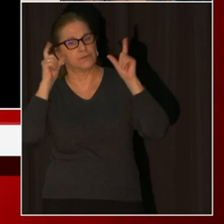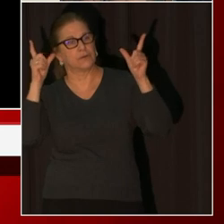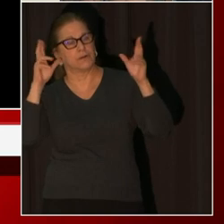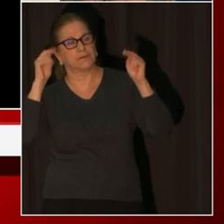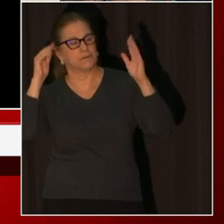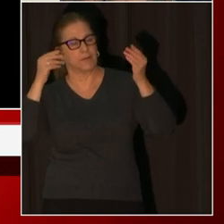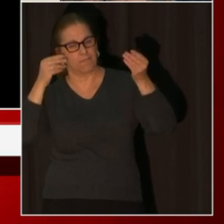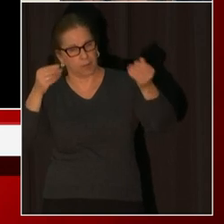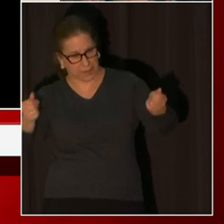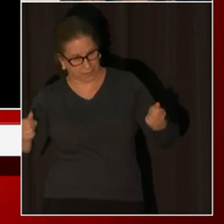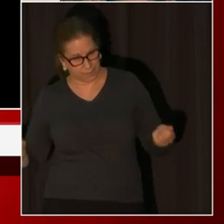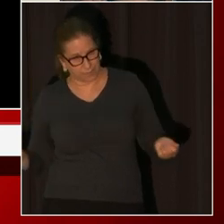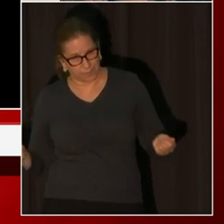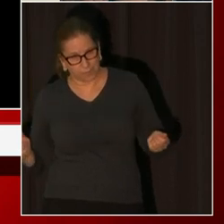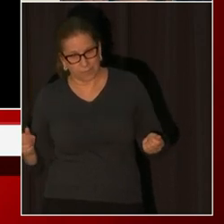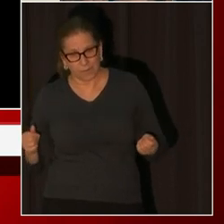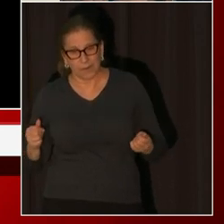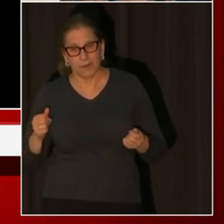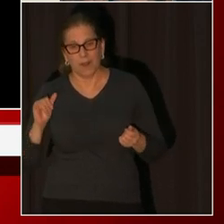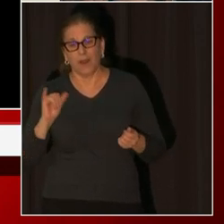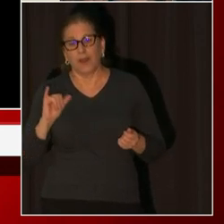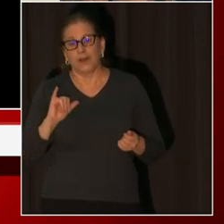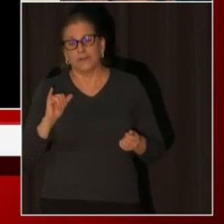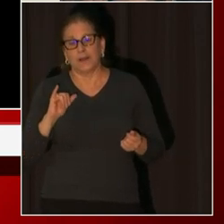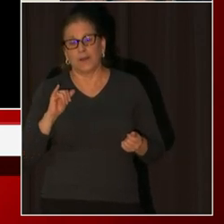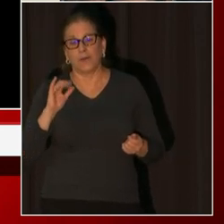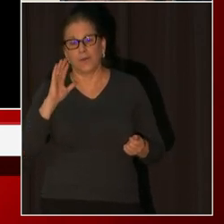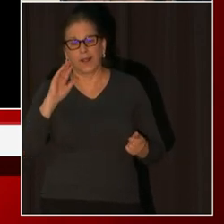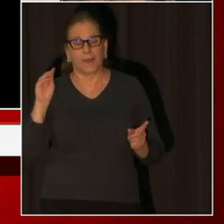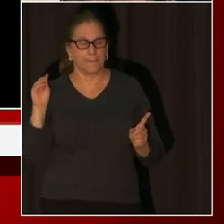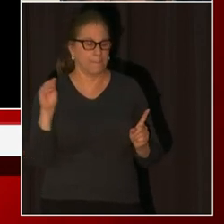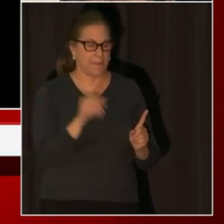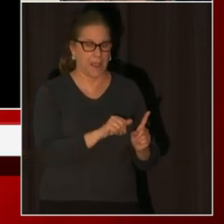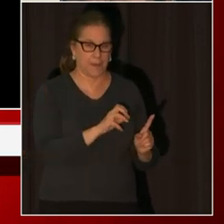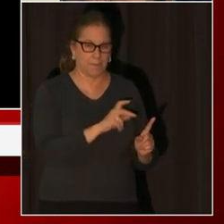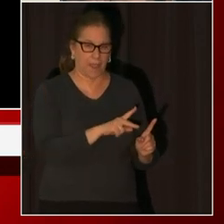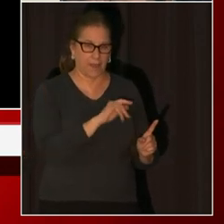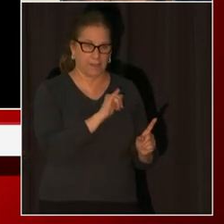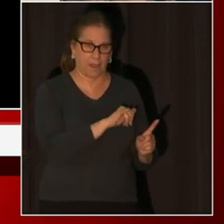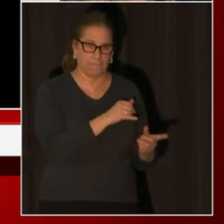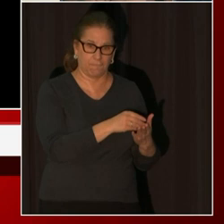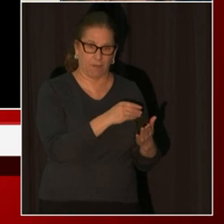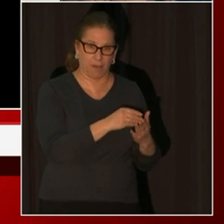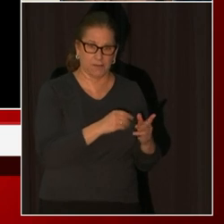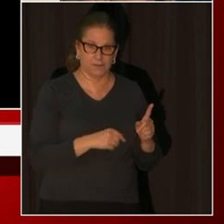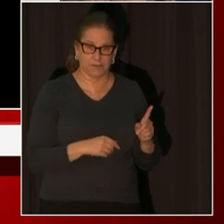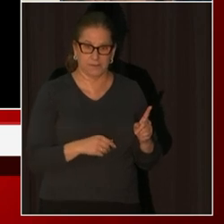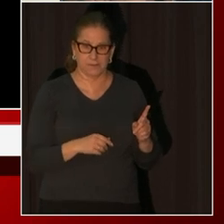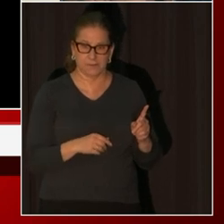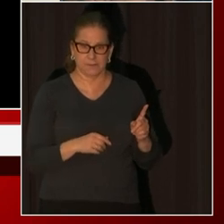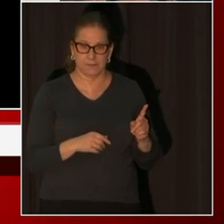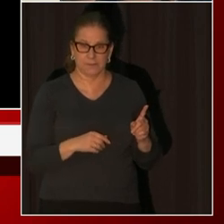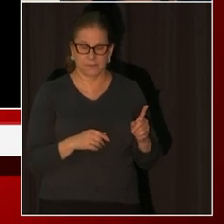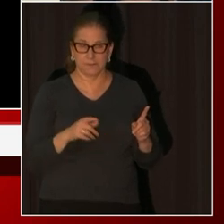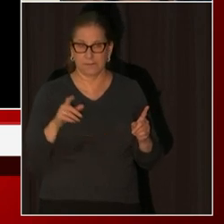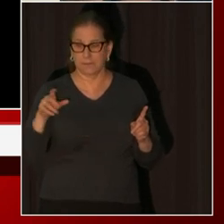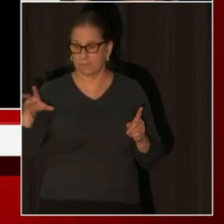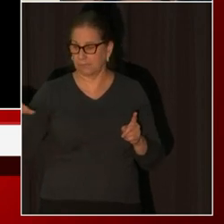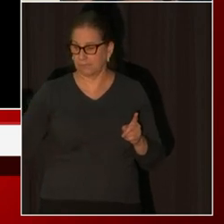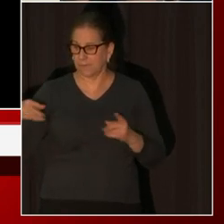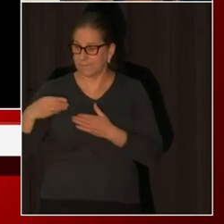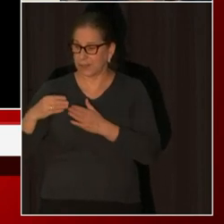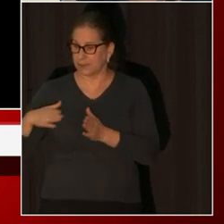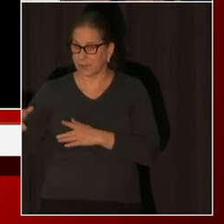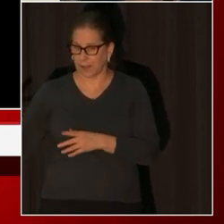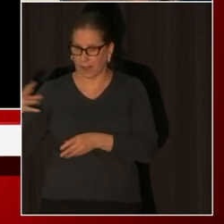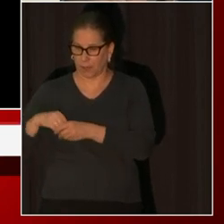will have been tapped, but it also gets repaid in the financial plan at the end of the plan as if economy is projected to recover. And obviously it recovers